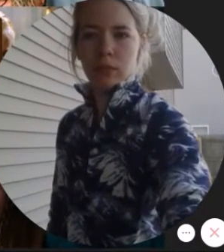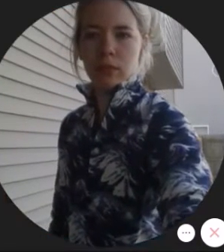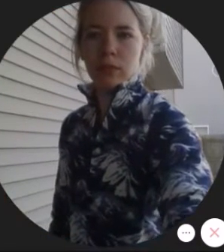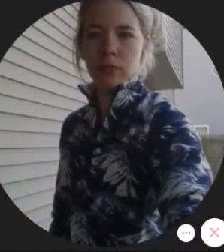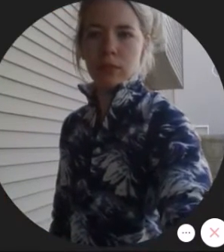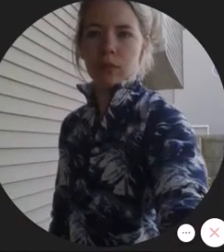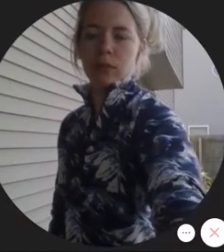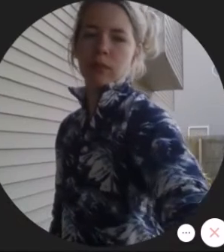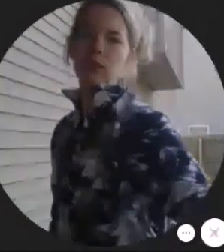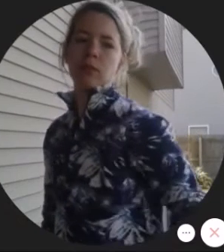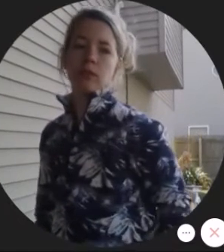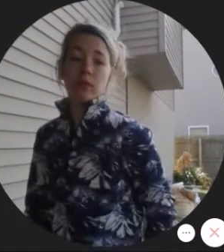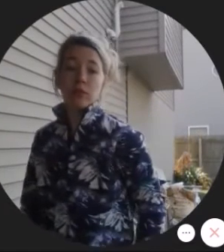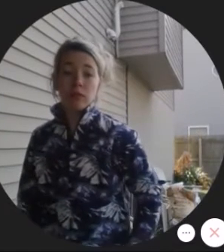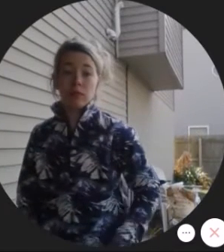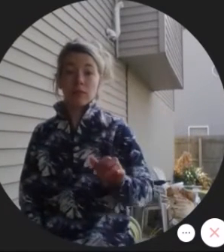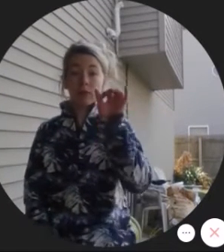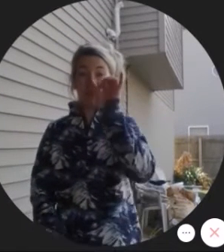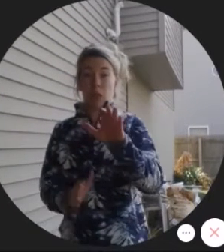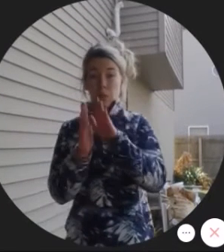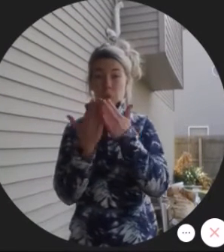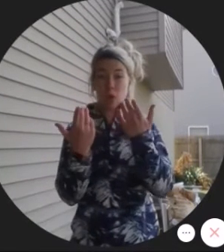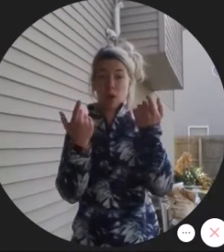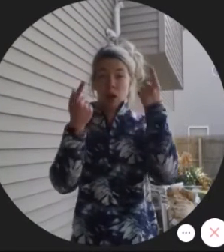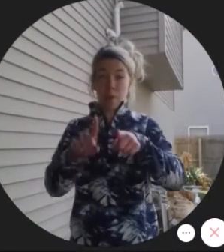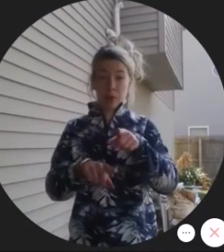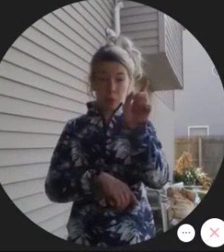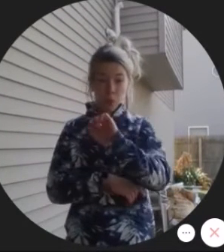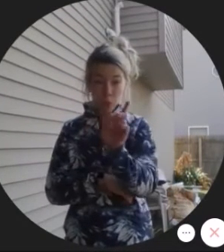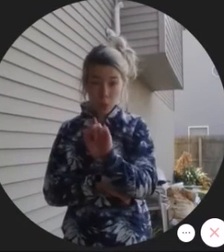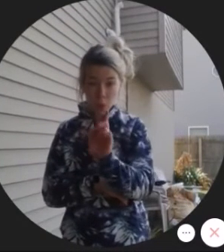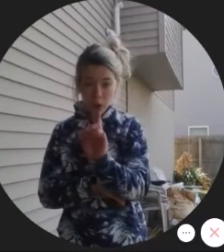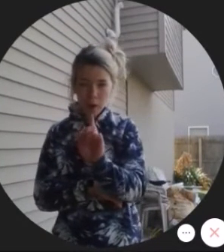show up until second, third, fourth, fifth, sixth, and seventh movies and books.